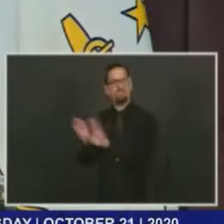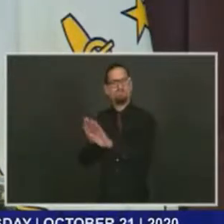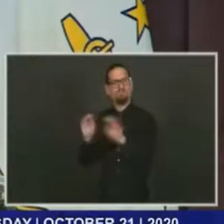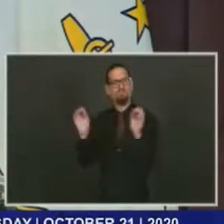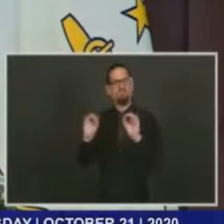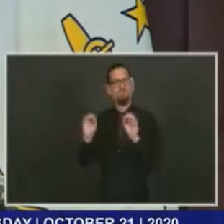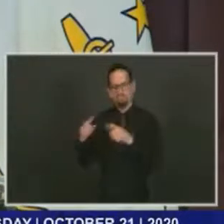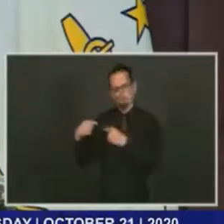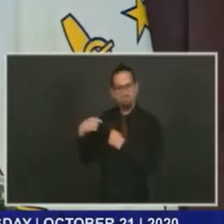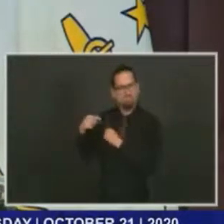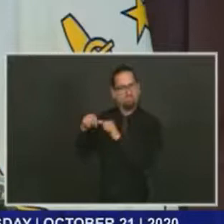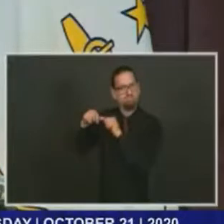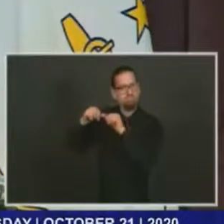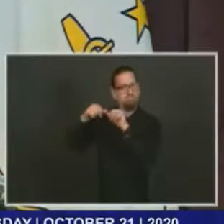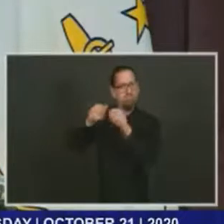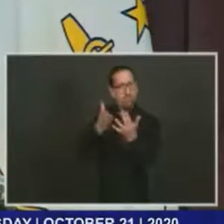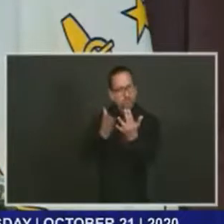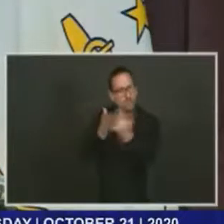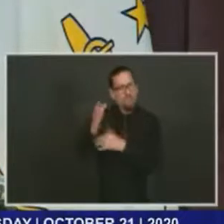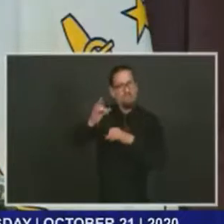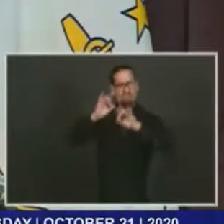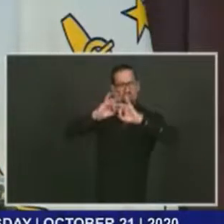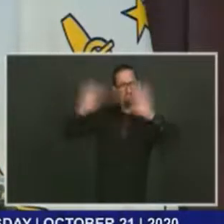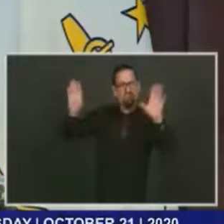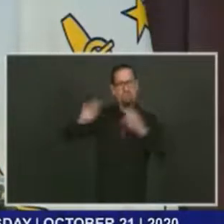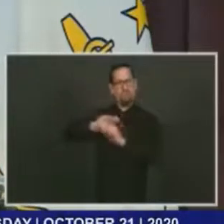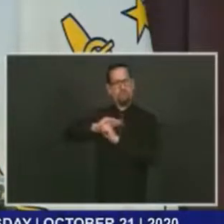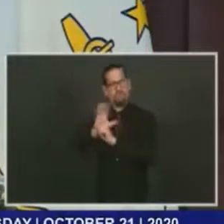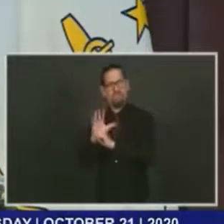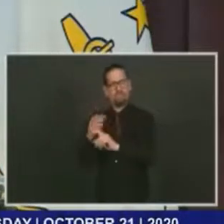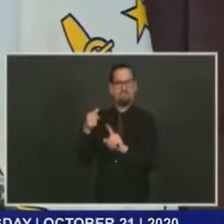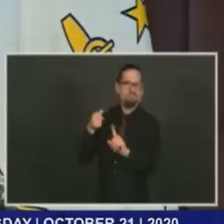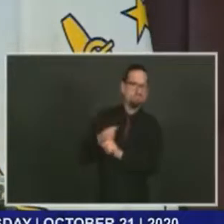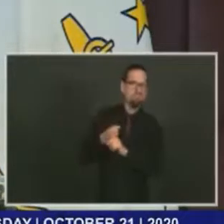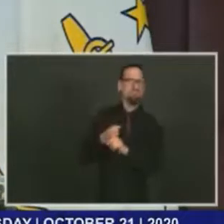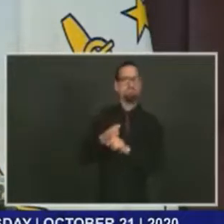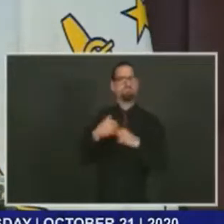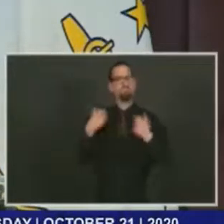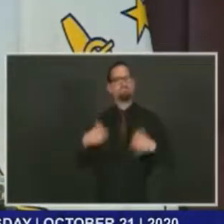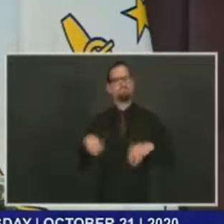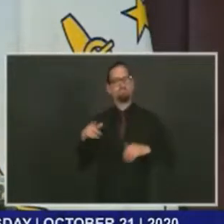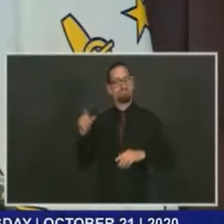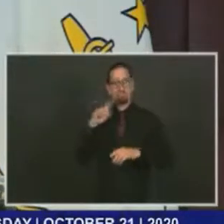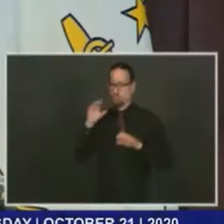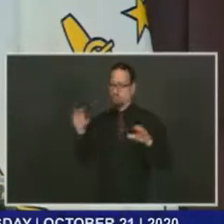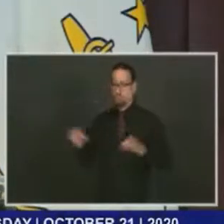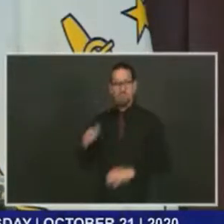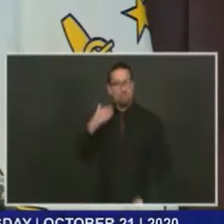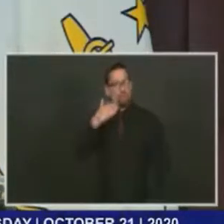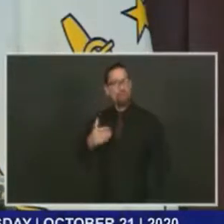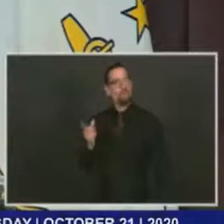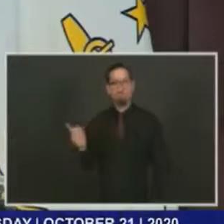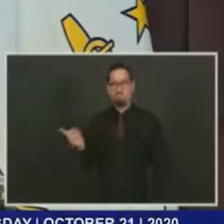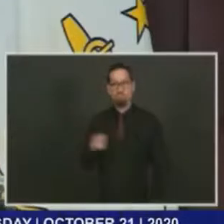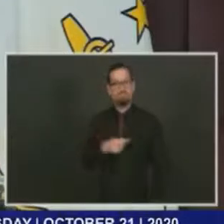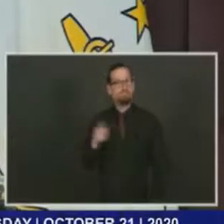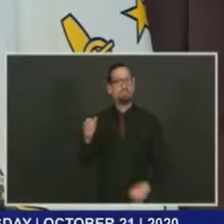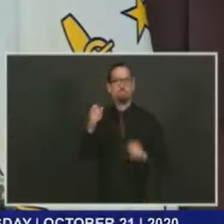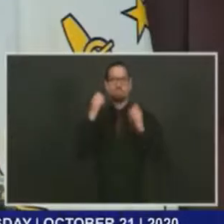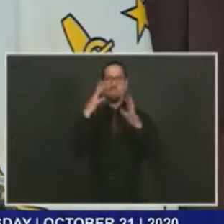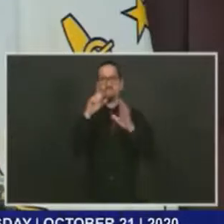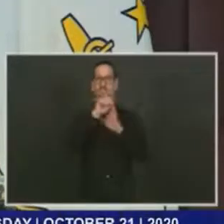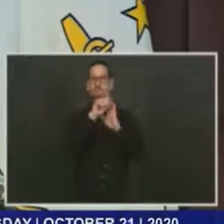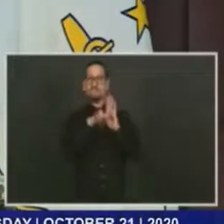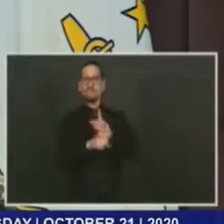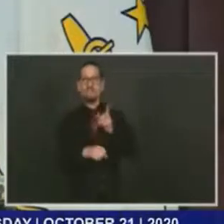America, because I trusted them to do the right thing, and they have, by and large, done the right thing. And I want to